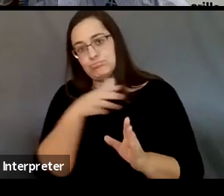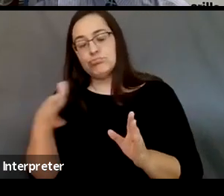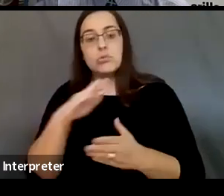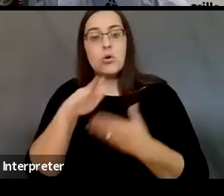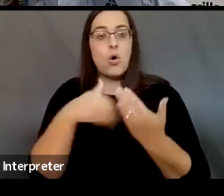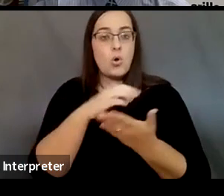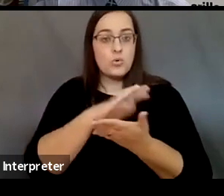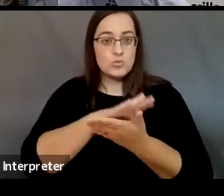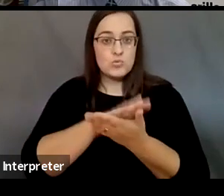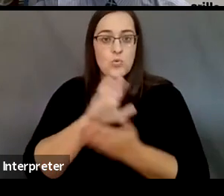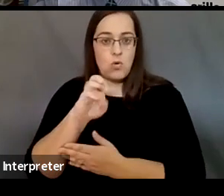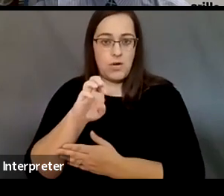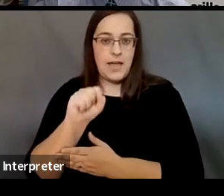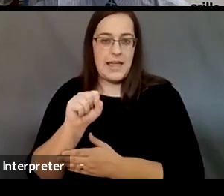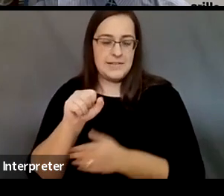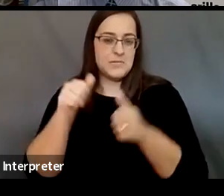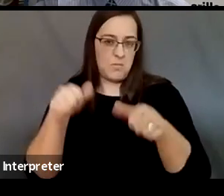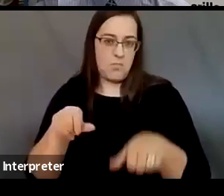are there on the dashboard.